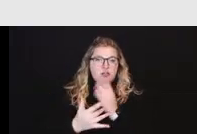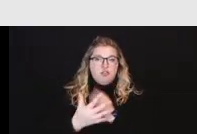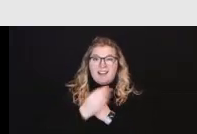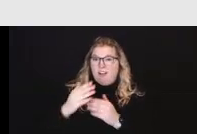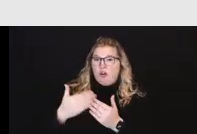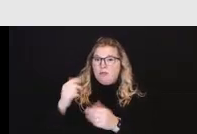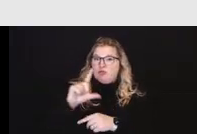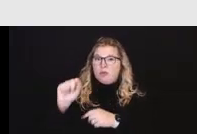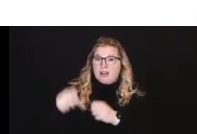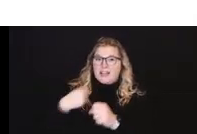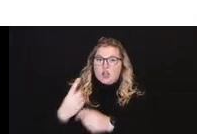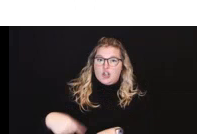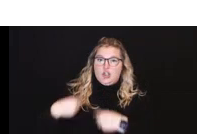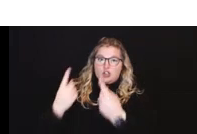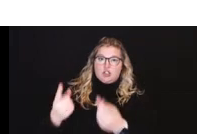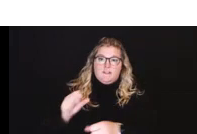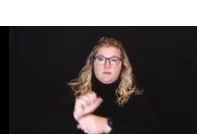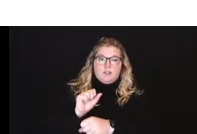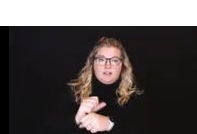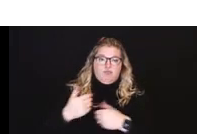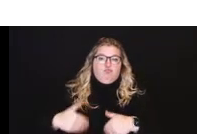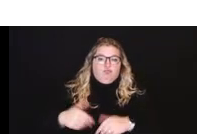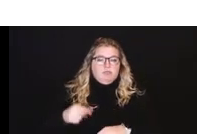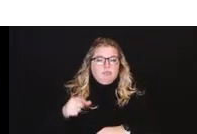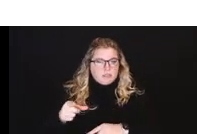of experience